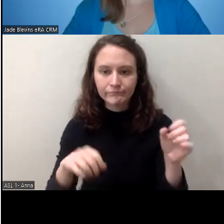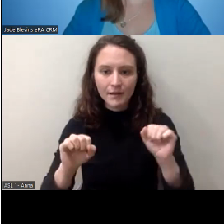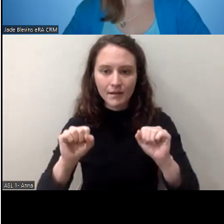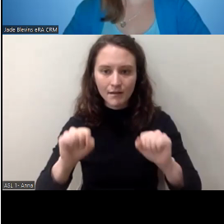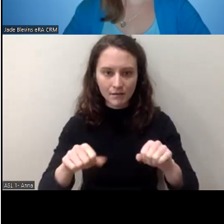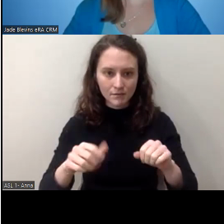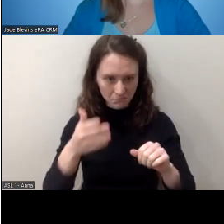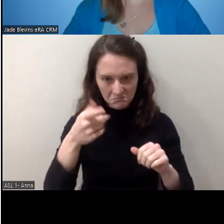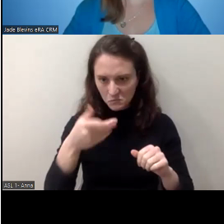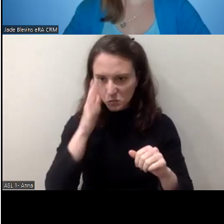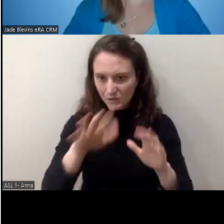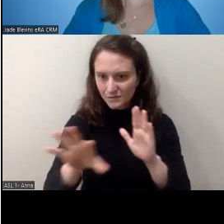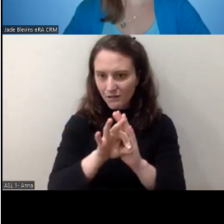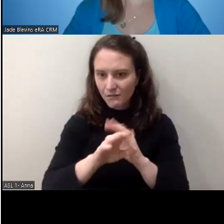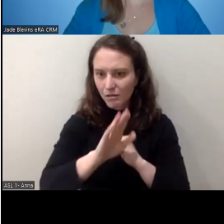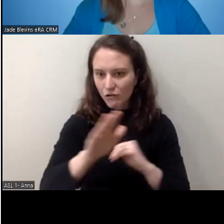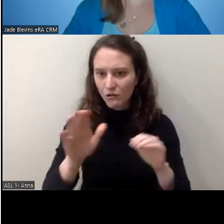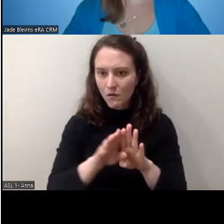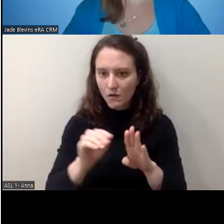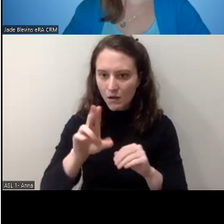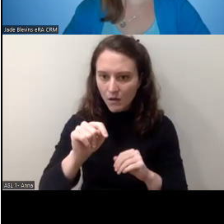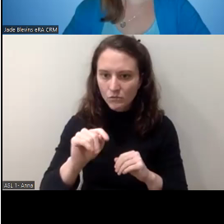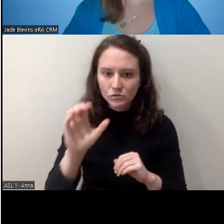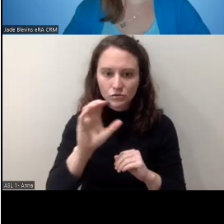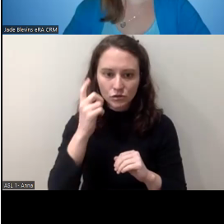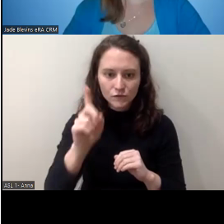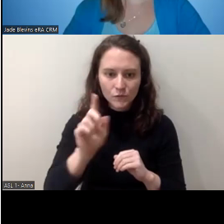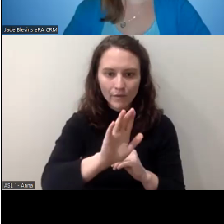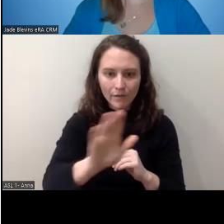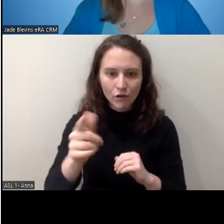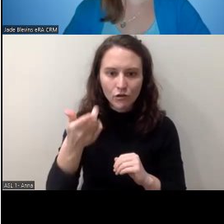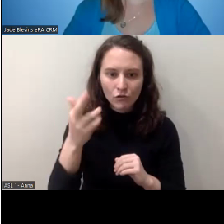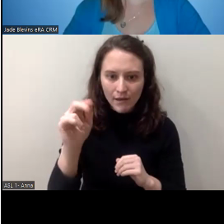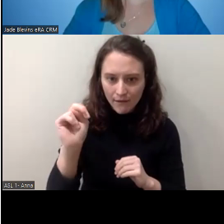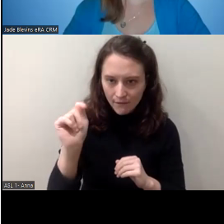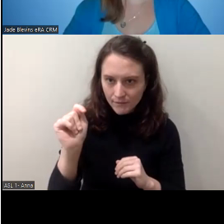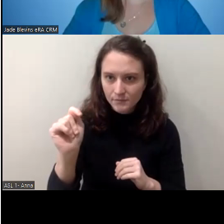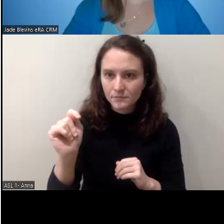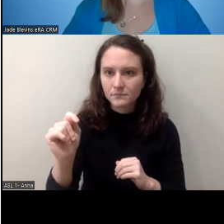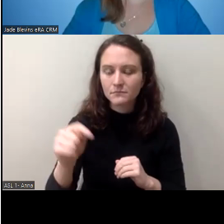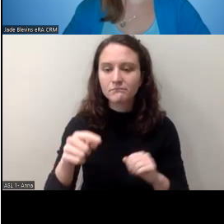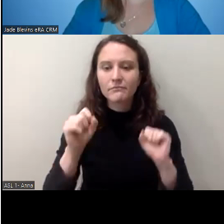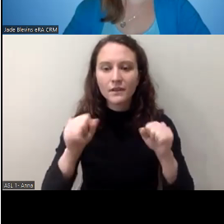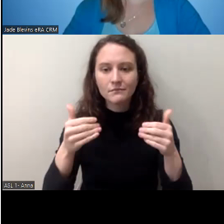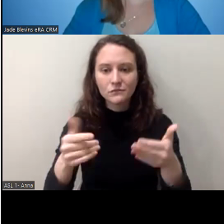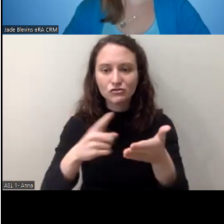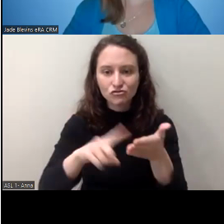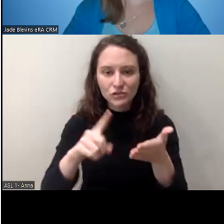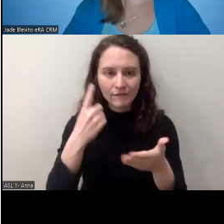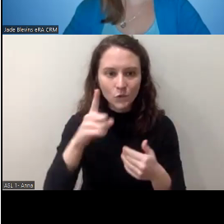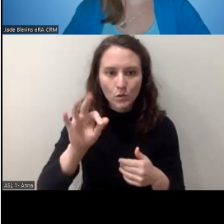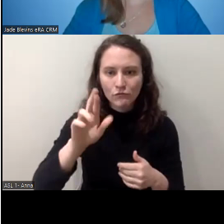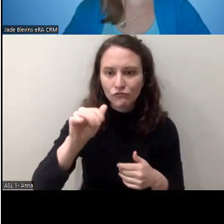would select their closeout and search for their grant. They can check the requires FRAM checkbox